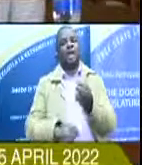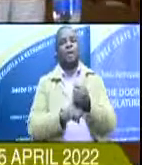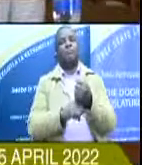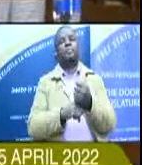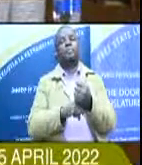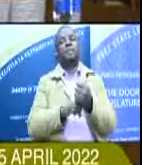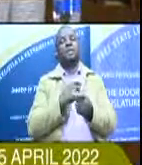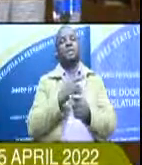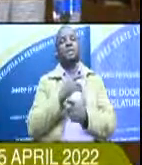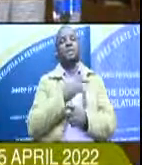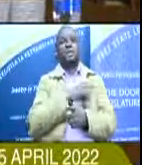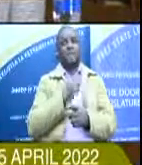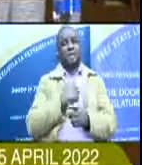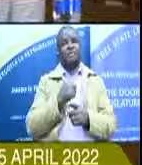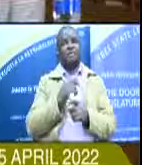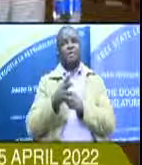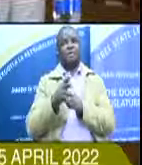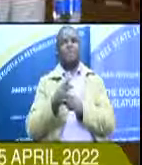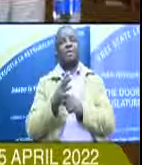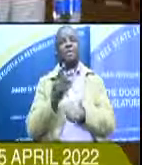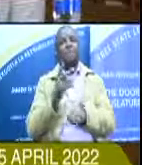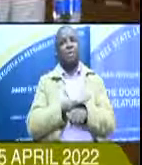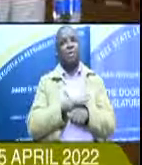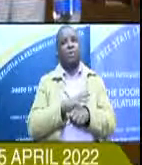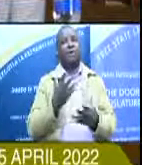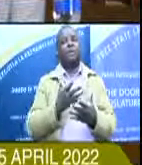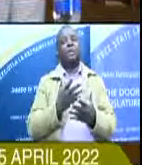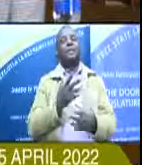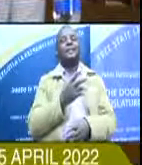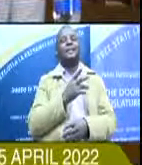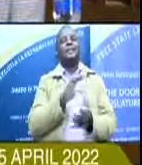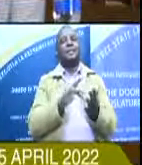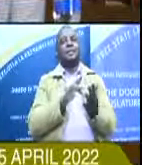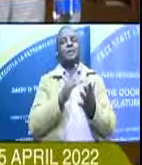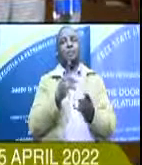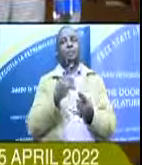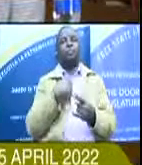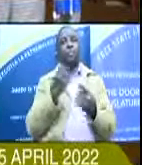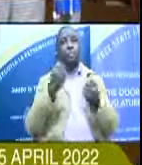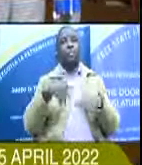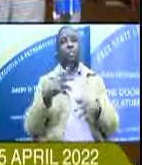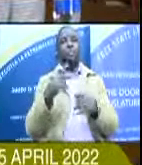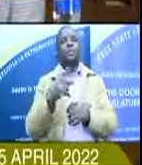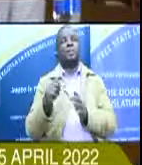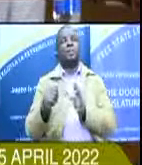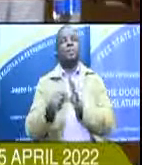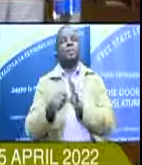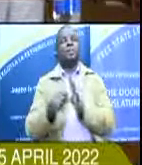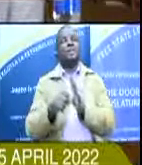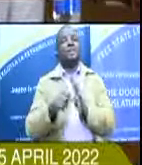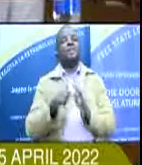security personnel, especially at the facilities where we keep losing critical assets. So,